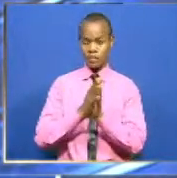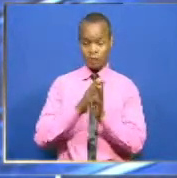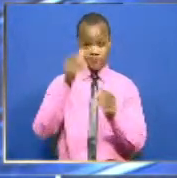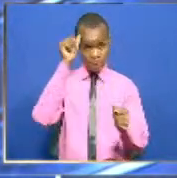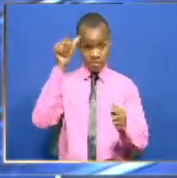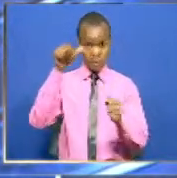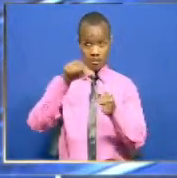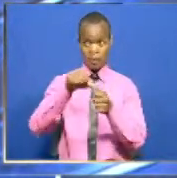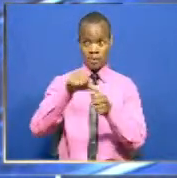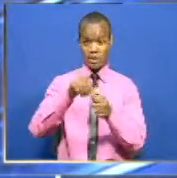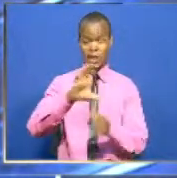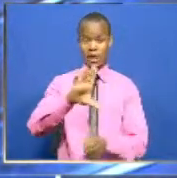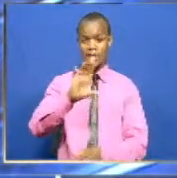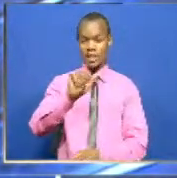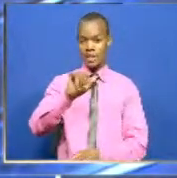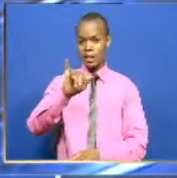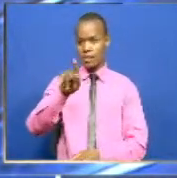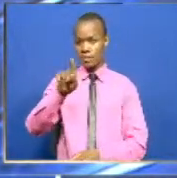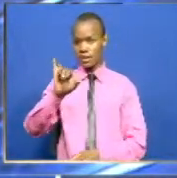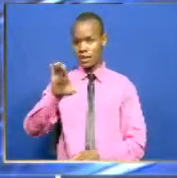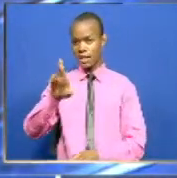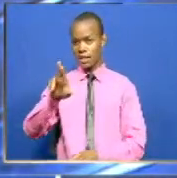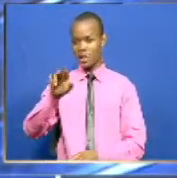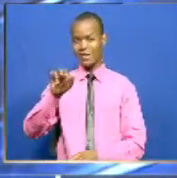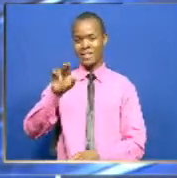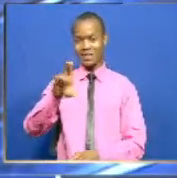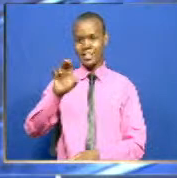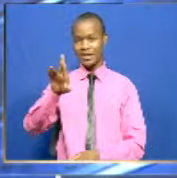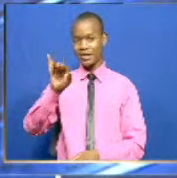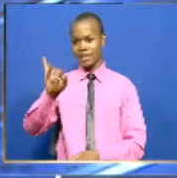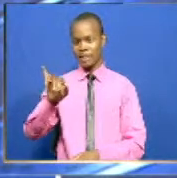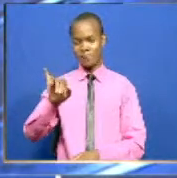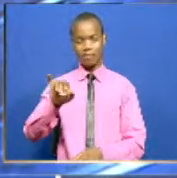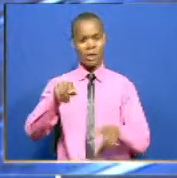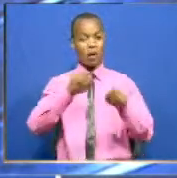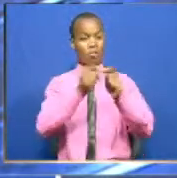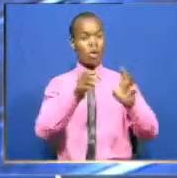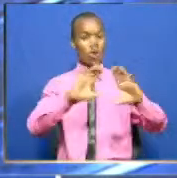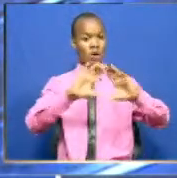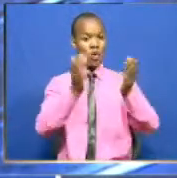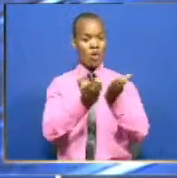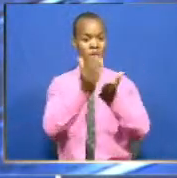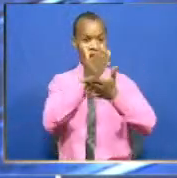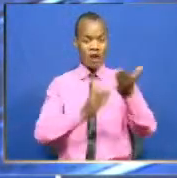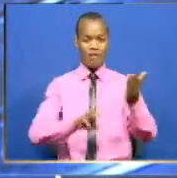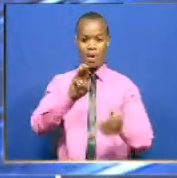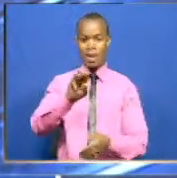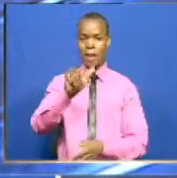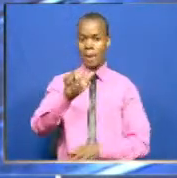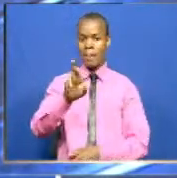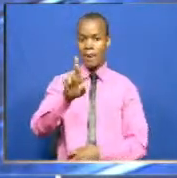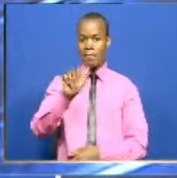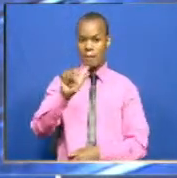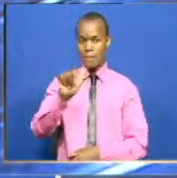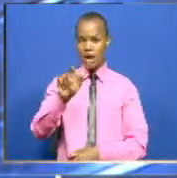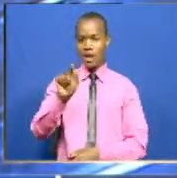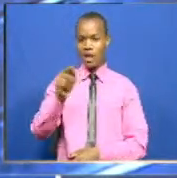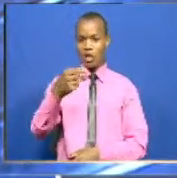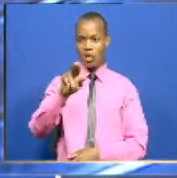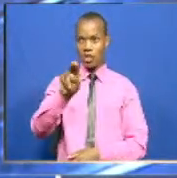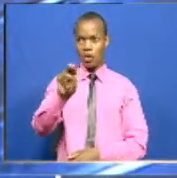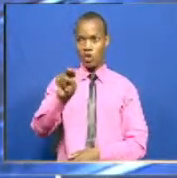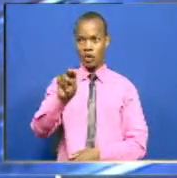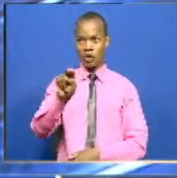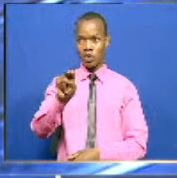Kenya's Peres Jepchirchir has broken the world half marathon record. It has been a